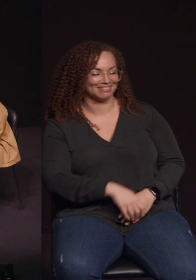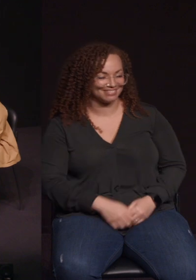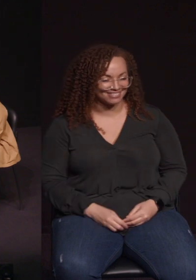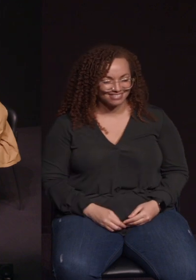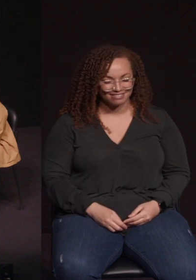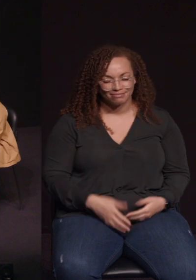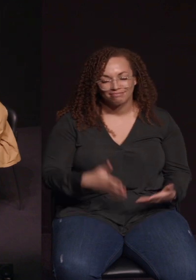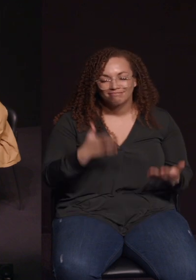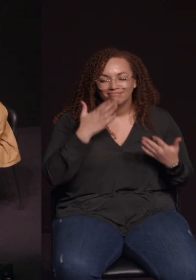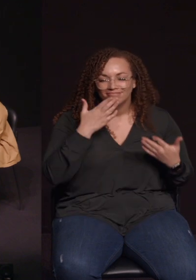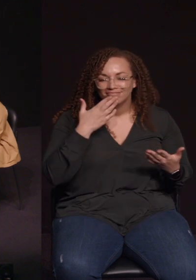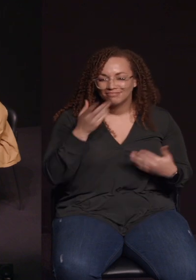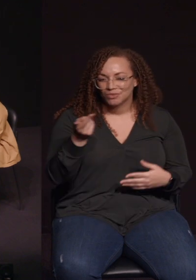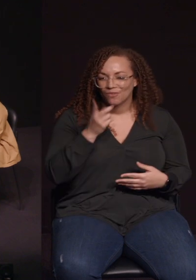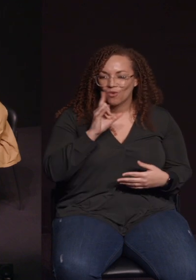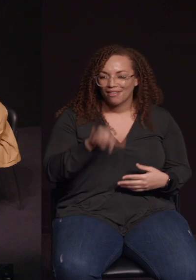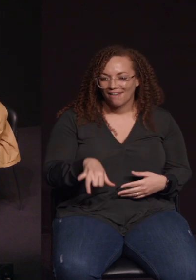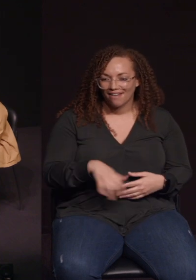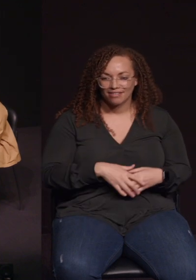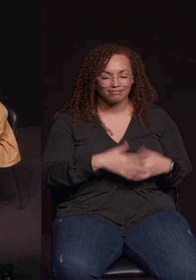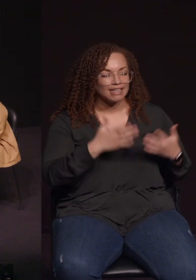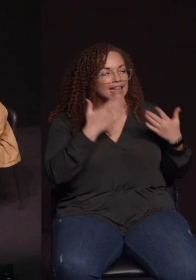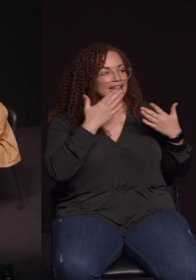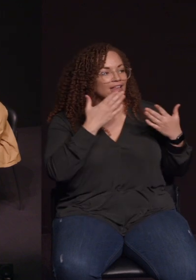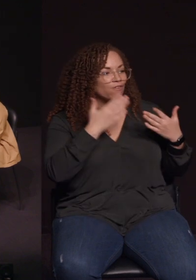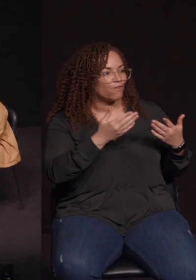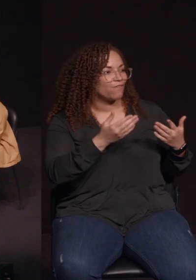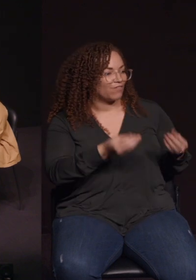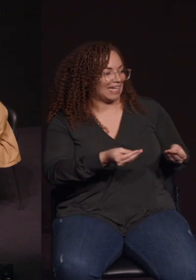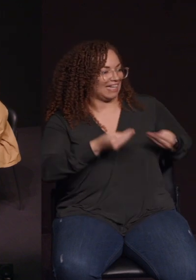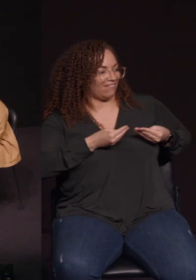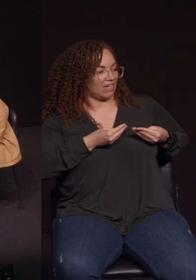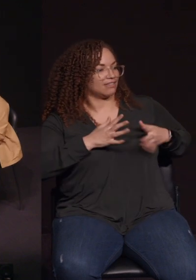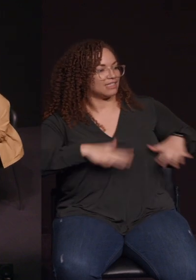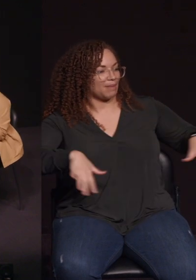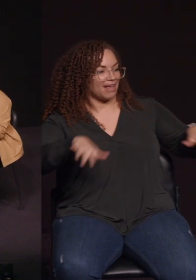Thank y'all for doing that. Yeah. Thank you for giving us the space. Yeah.